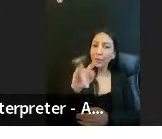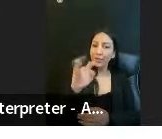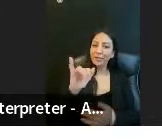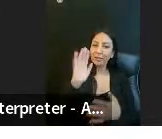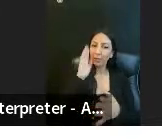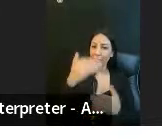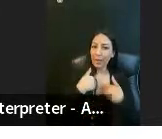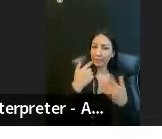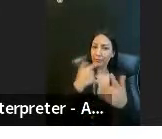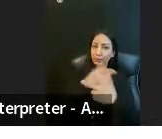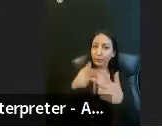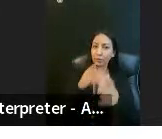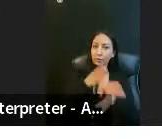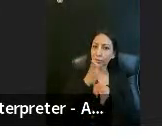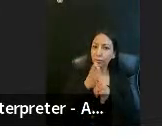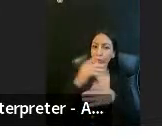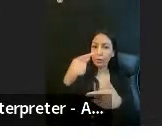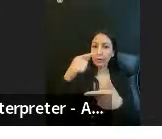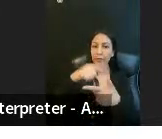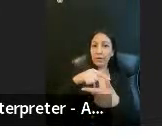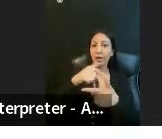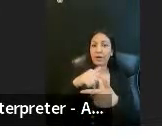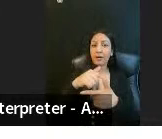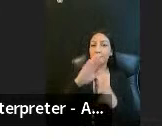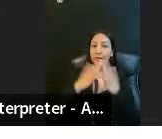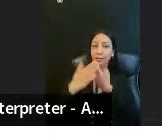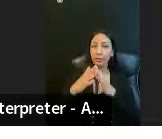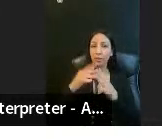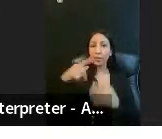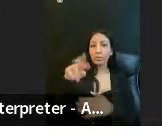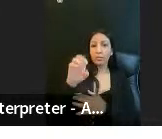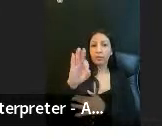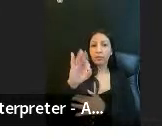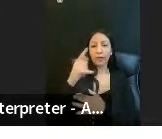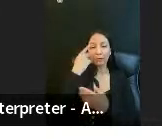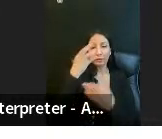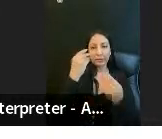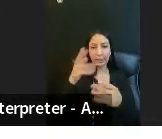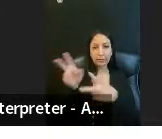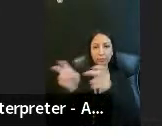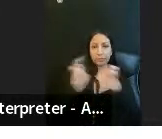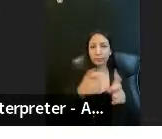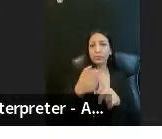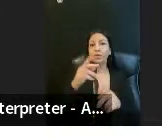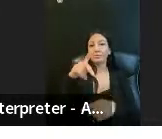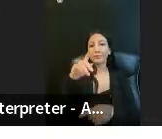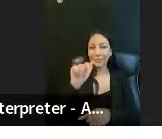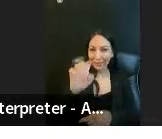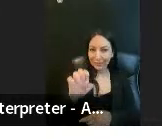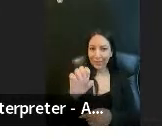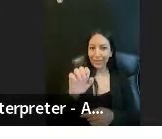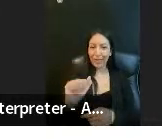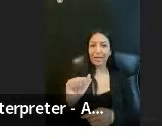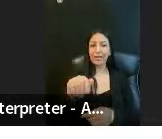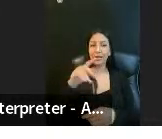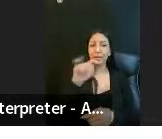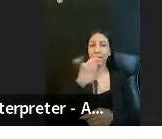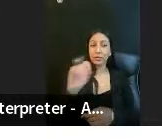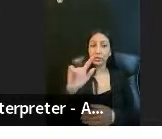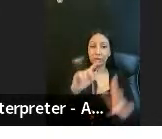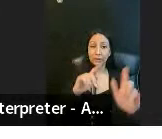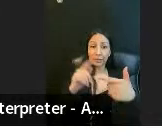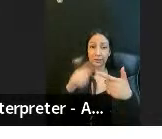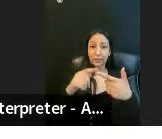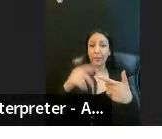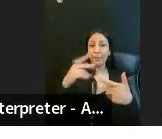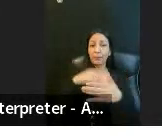primary components. The first is a community profile of data pulled from the data tool. The second is